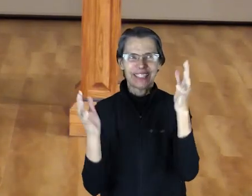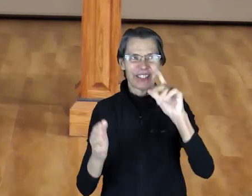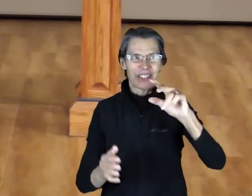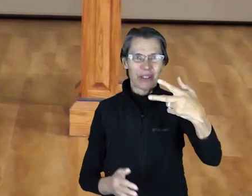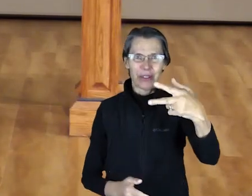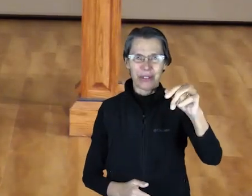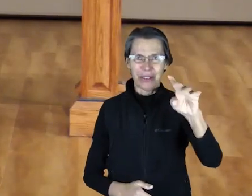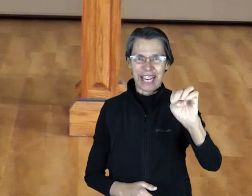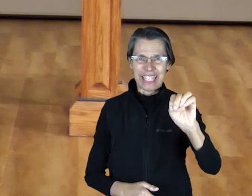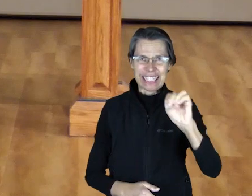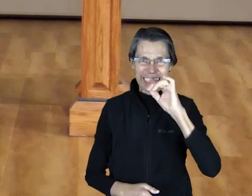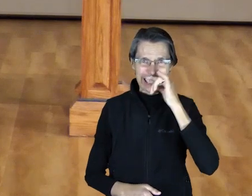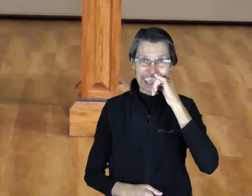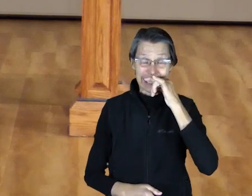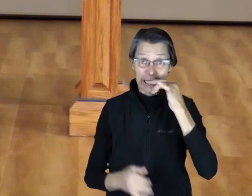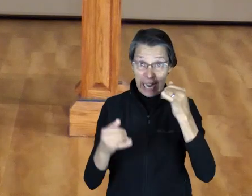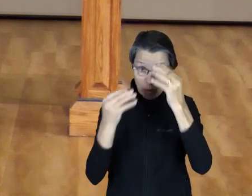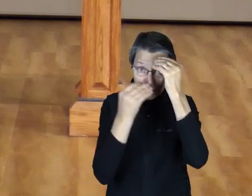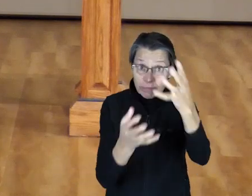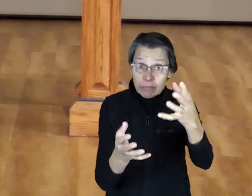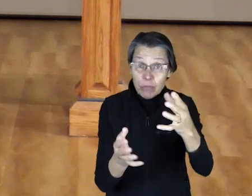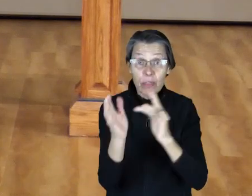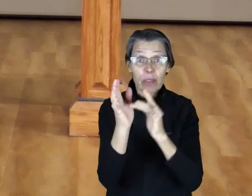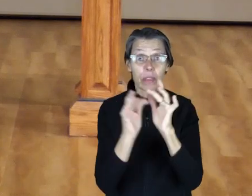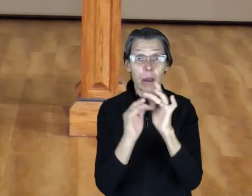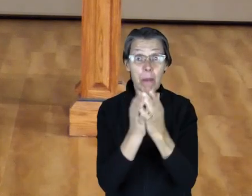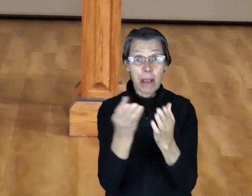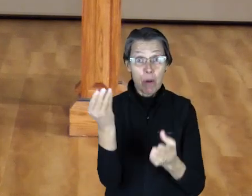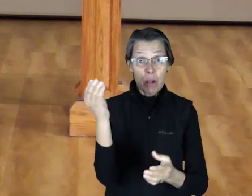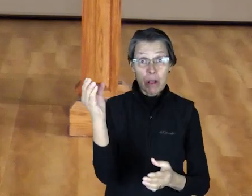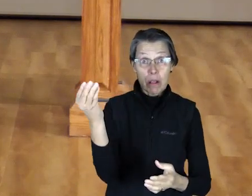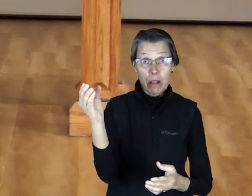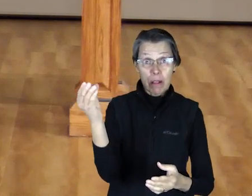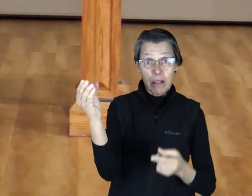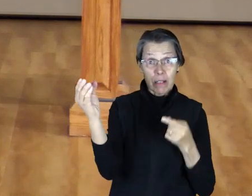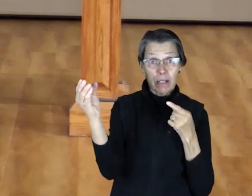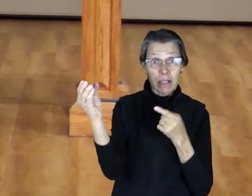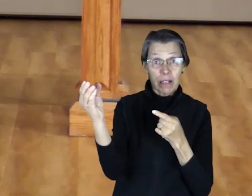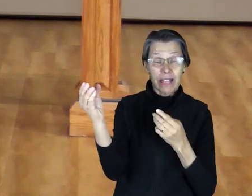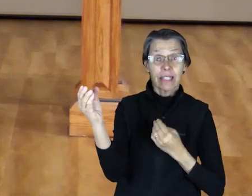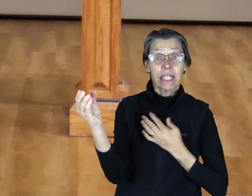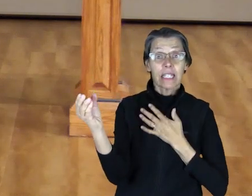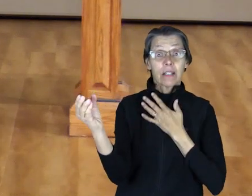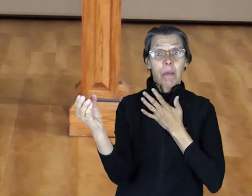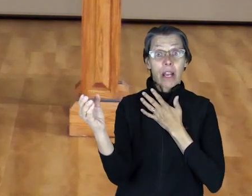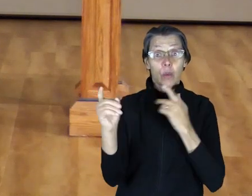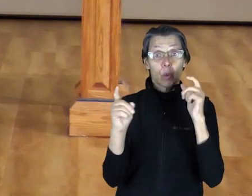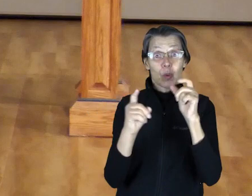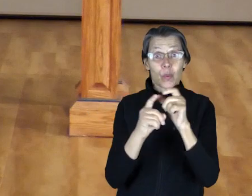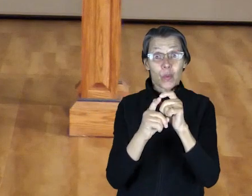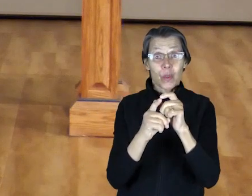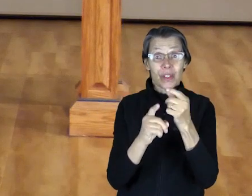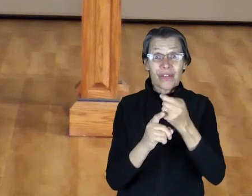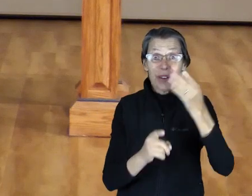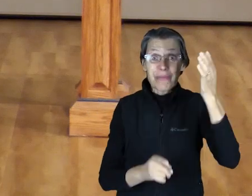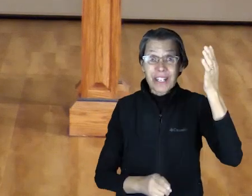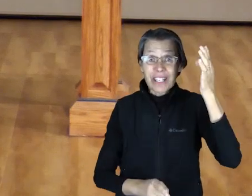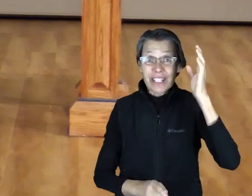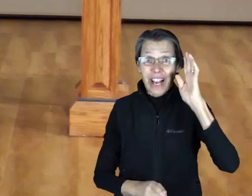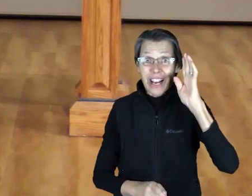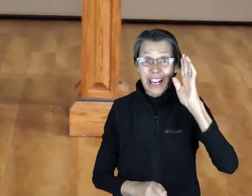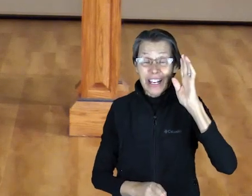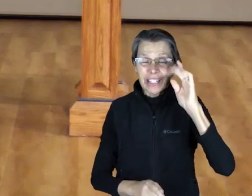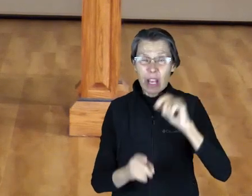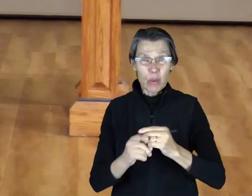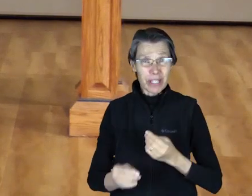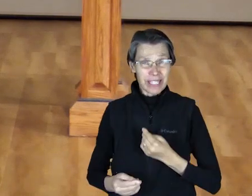words are just for you. The Bible you hold in your hands this morning is the inspired Word of God. Now, that word inspired